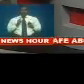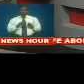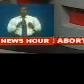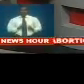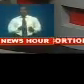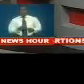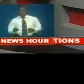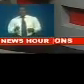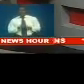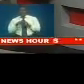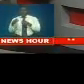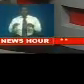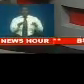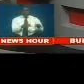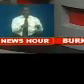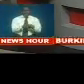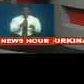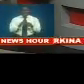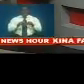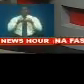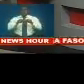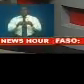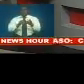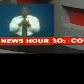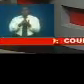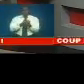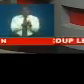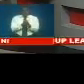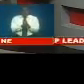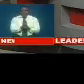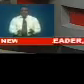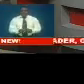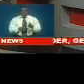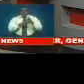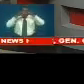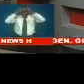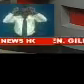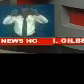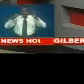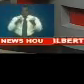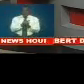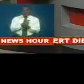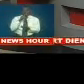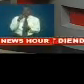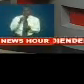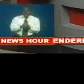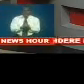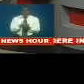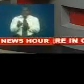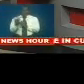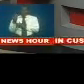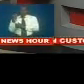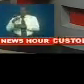local human resource and communities as they pursue economic interests. Vice President Kwesi Amissah-Arthur says the days